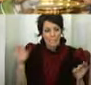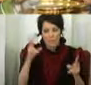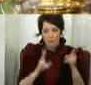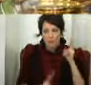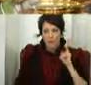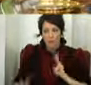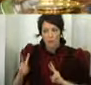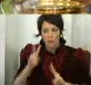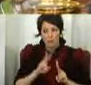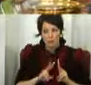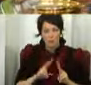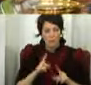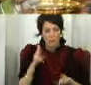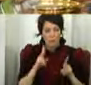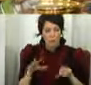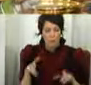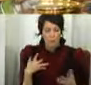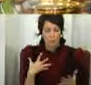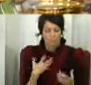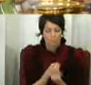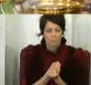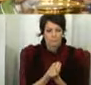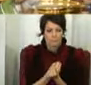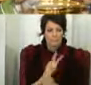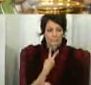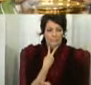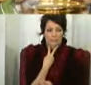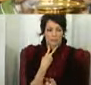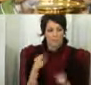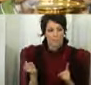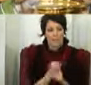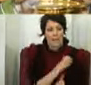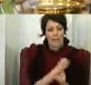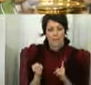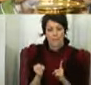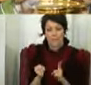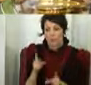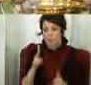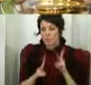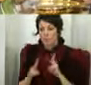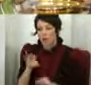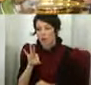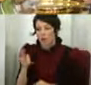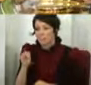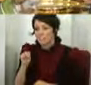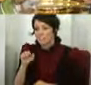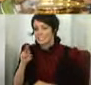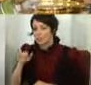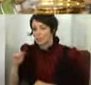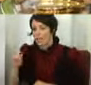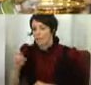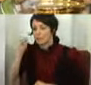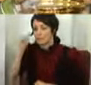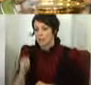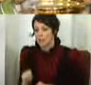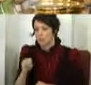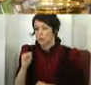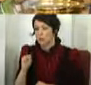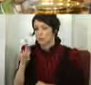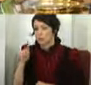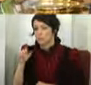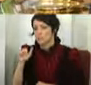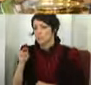For those who are captive to violence, the people of Syria, of South Sudan, of